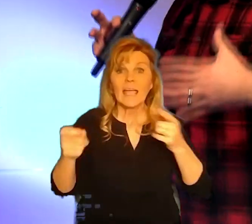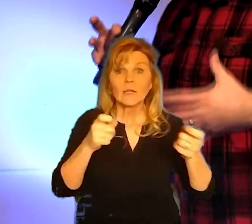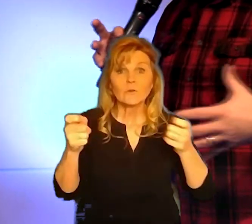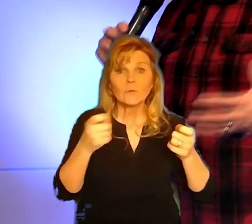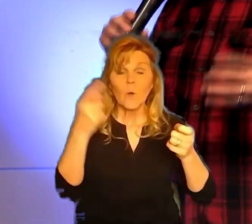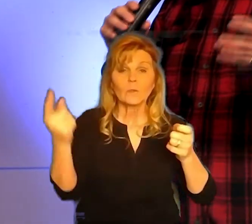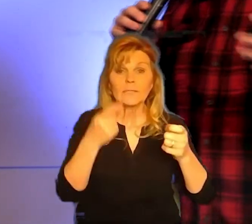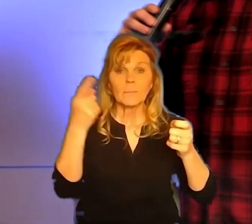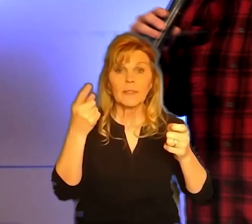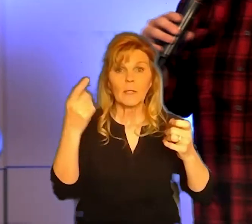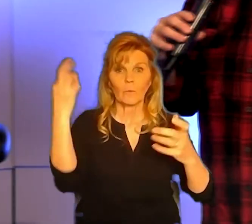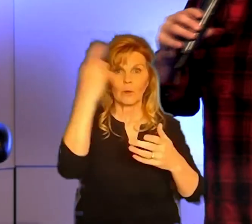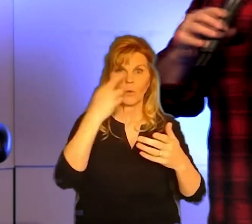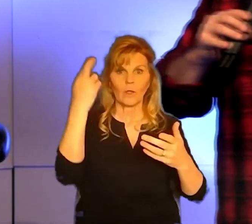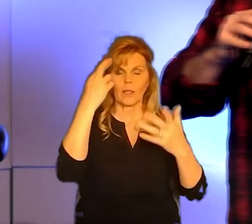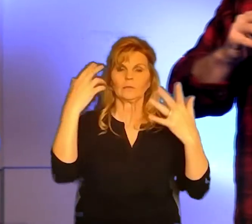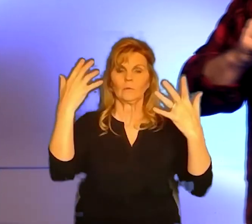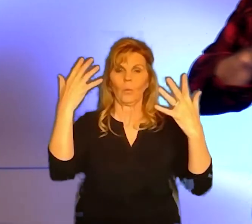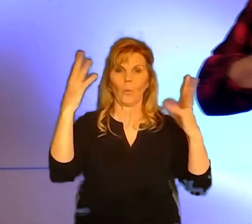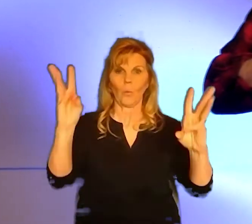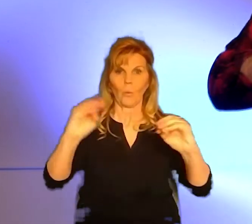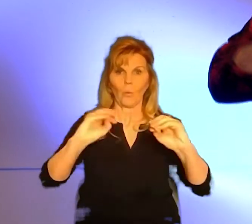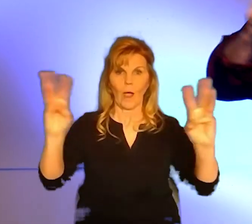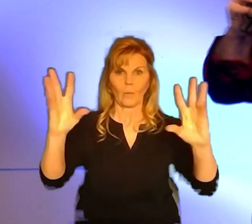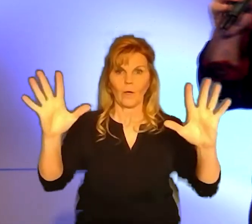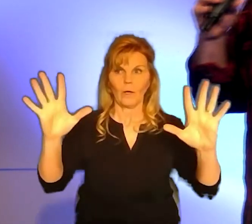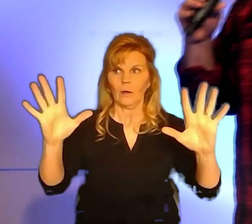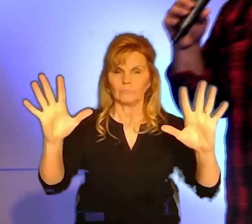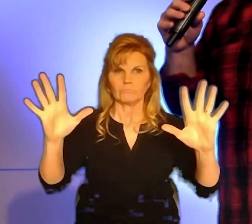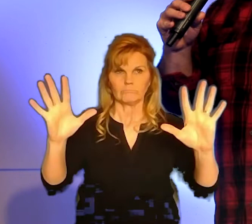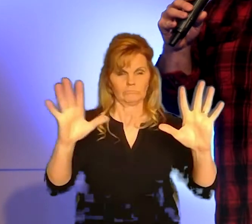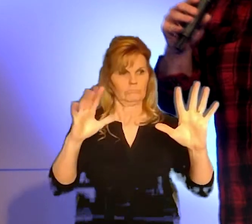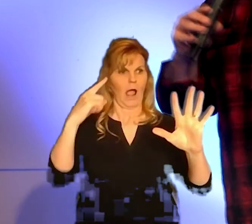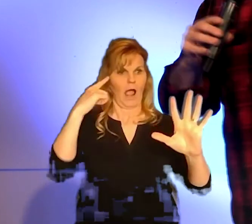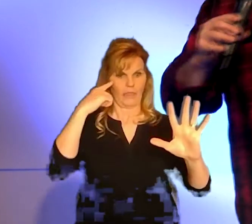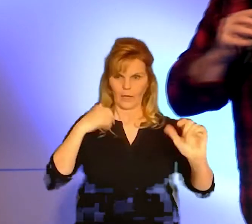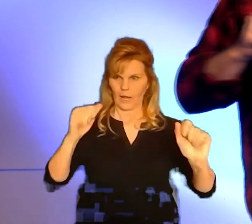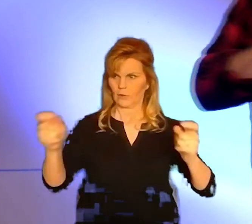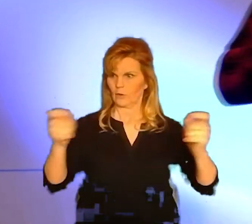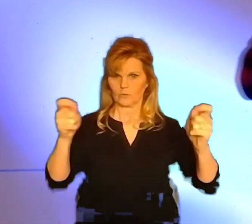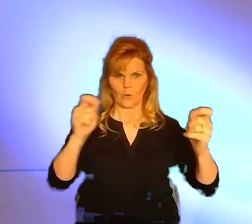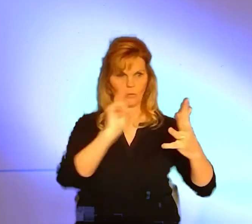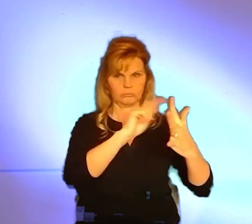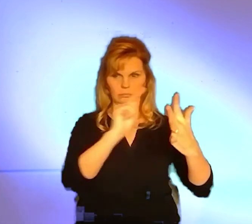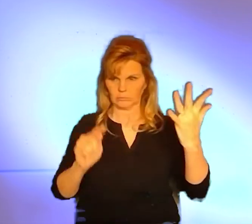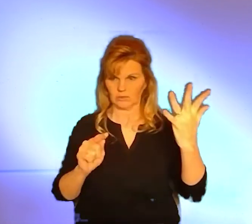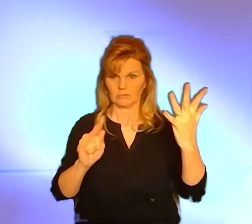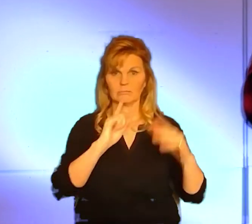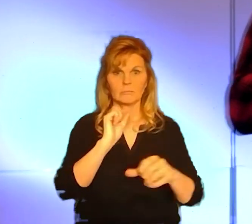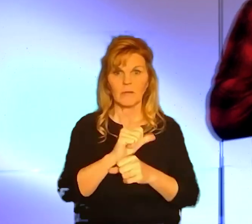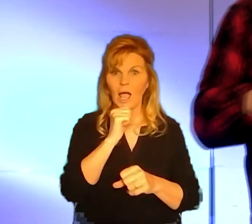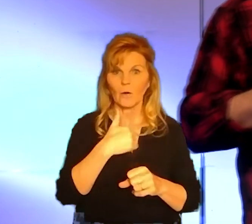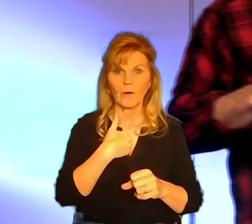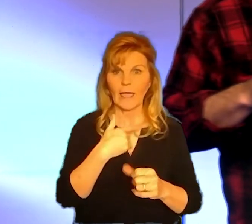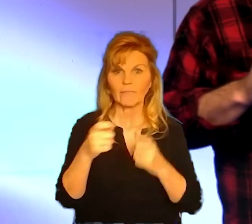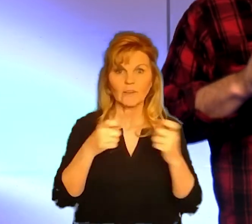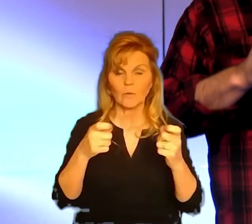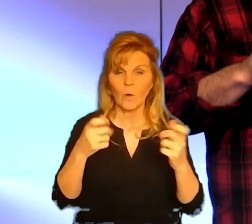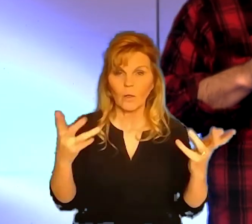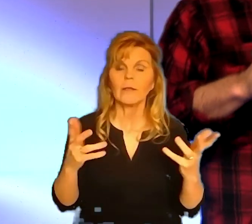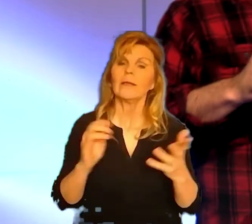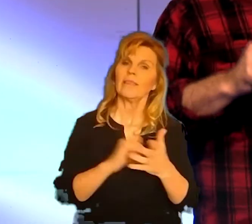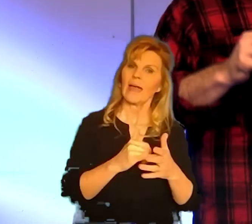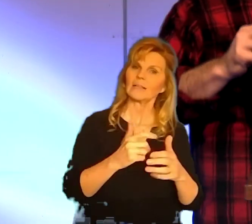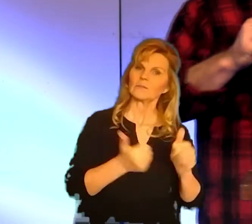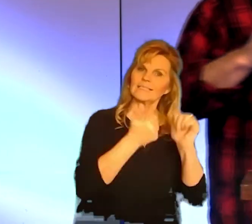we realize, wow, I don't have as much control over situations as I, and this is what the disciples